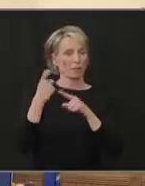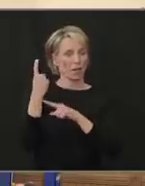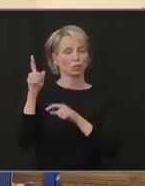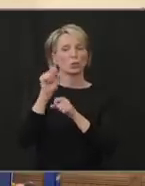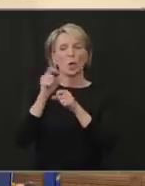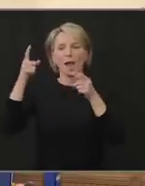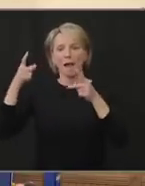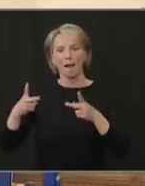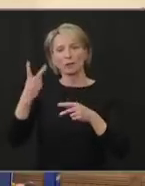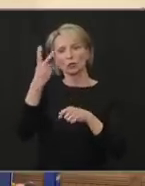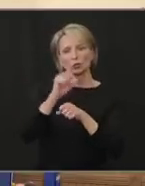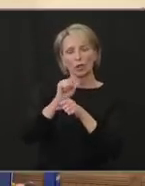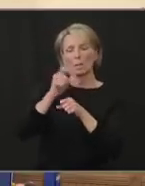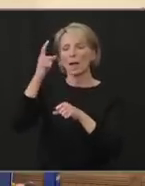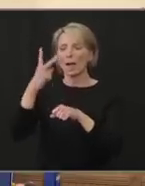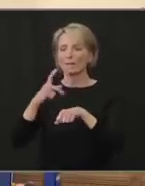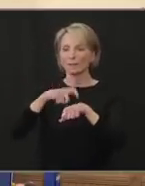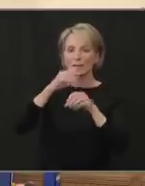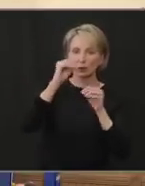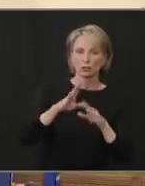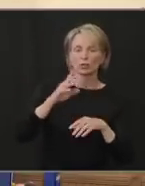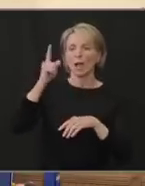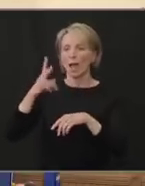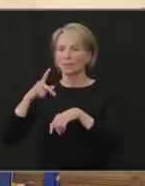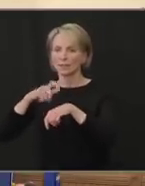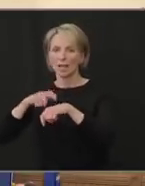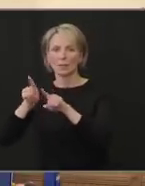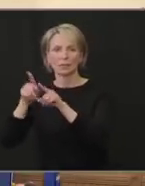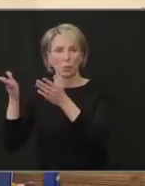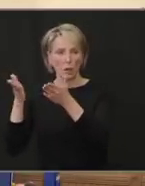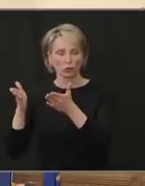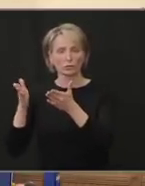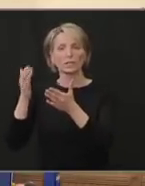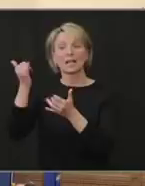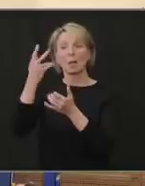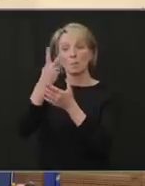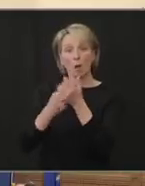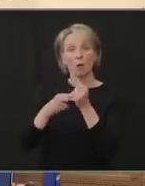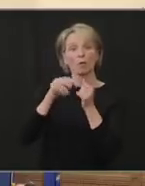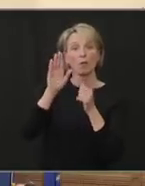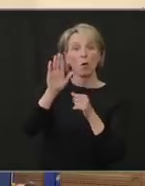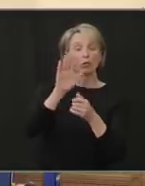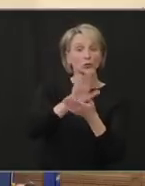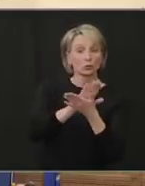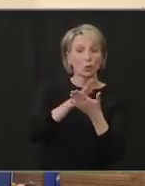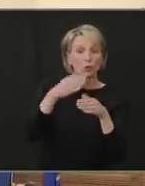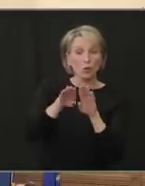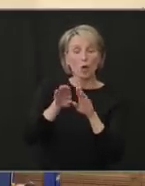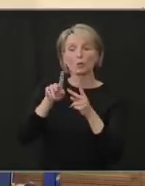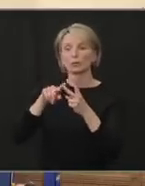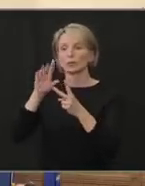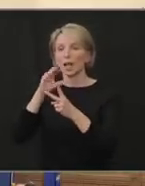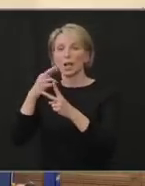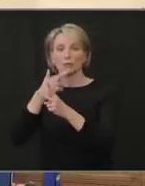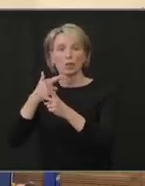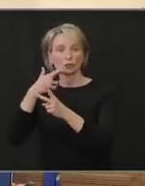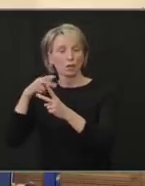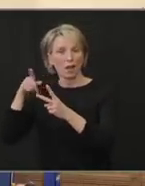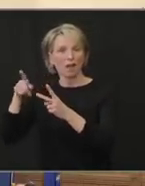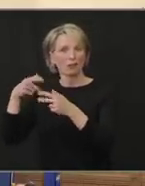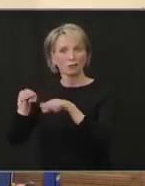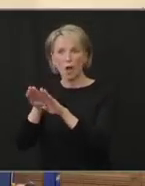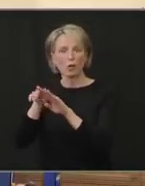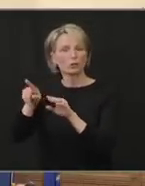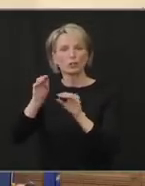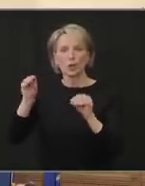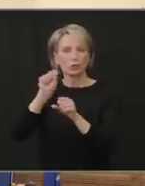as a waitress. Both of her sources of income are now shut down. Connecticut's not exactly a cheap state to live in.